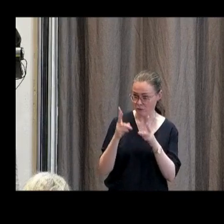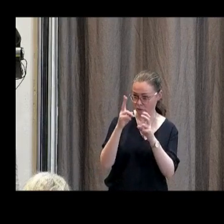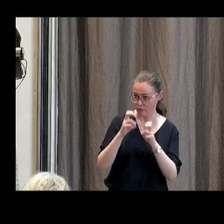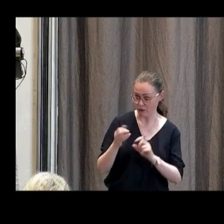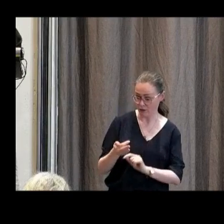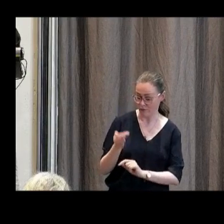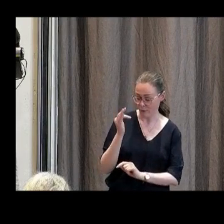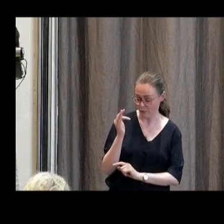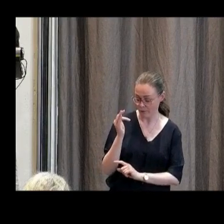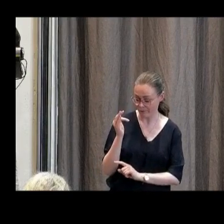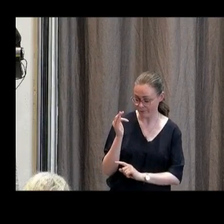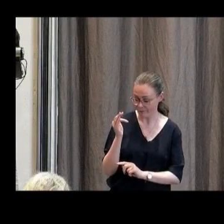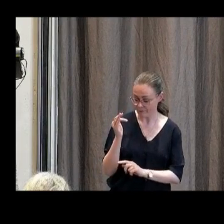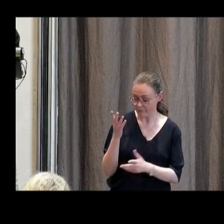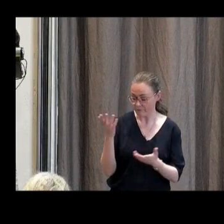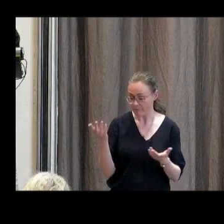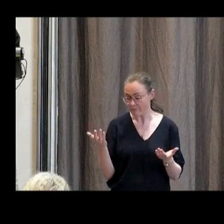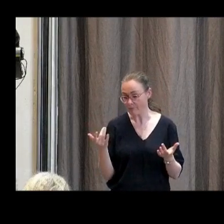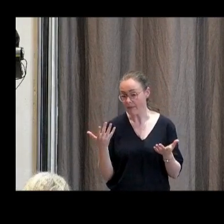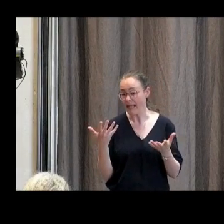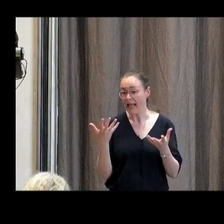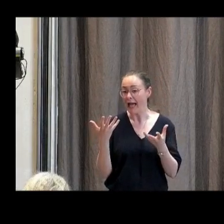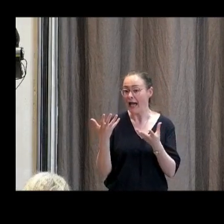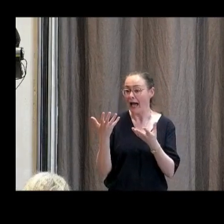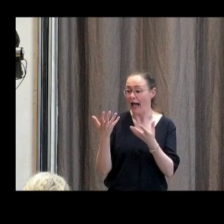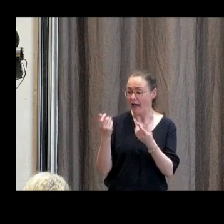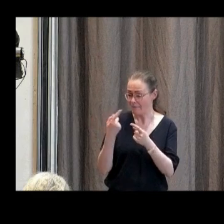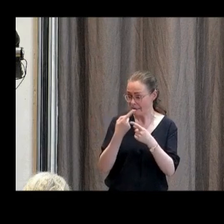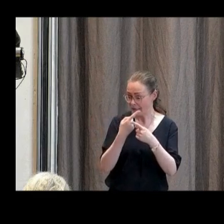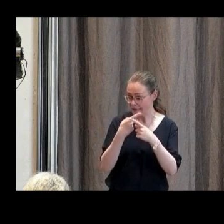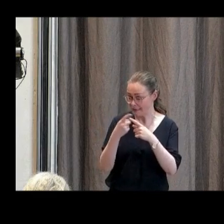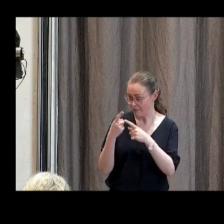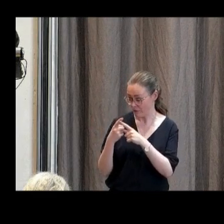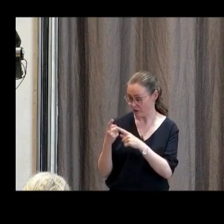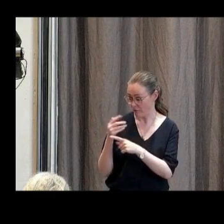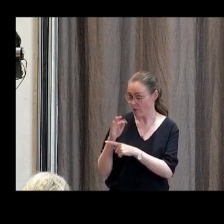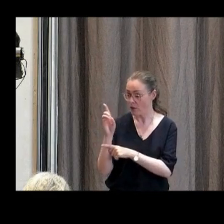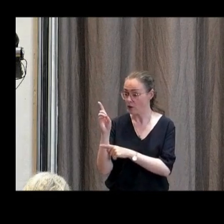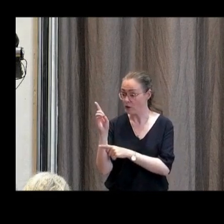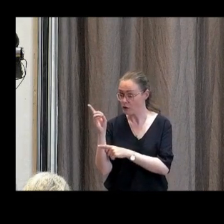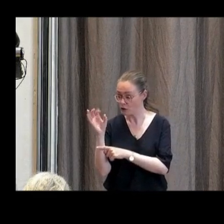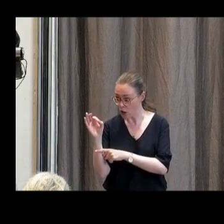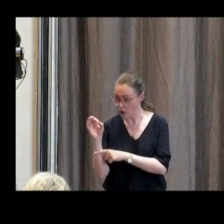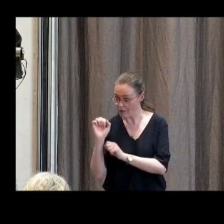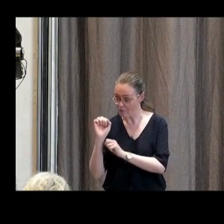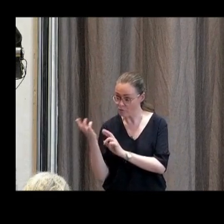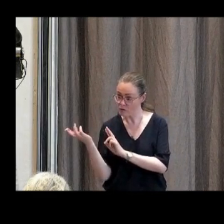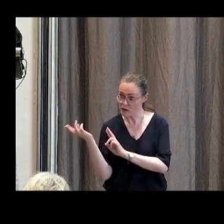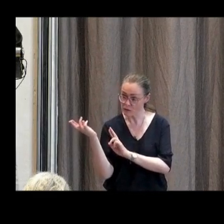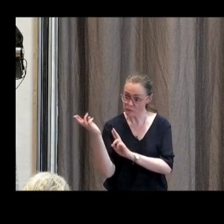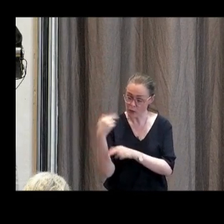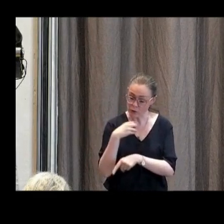found really, was that although there was a difference between the dog's response